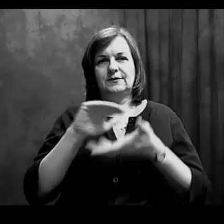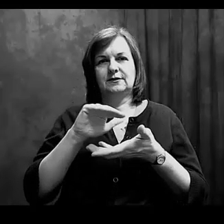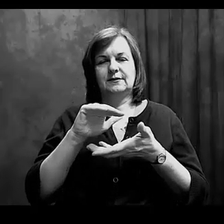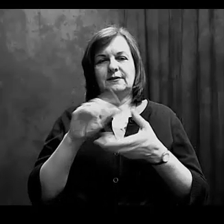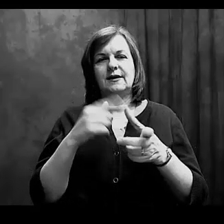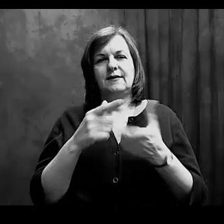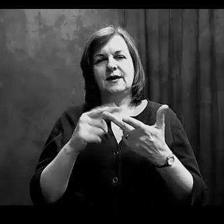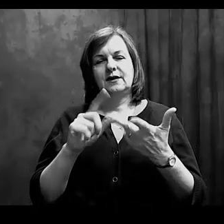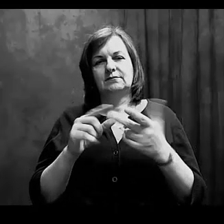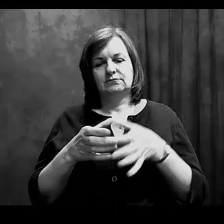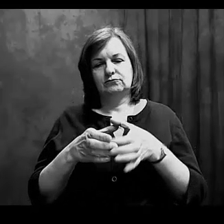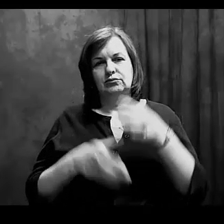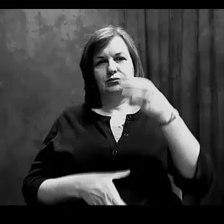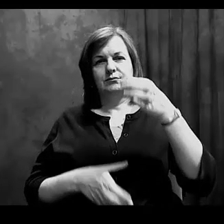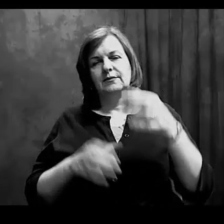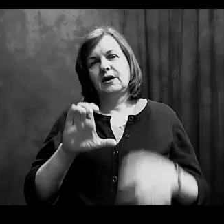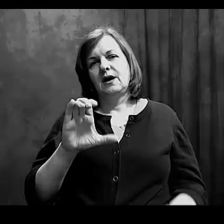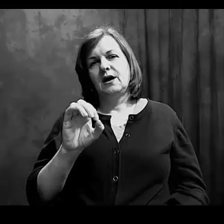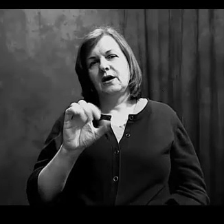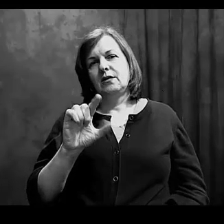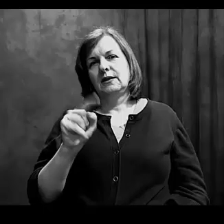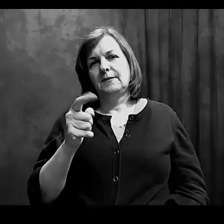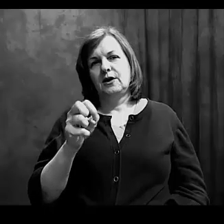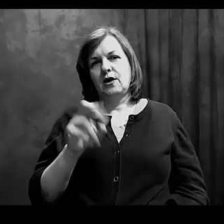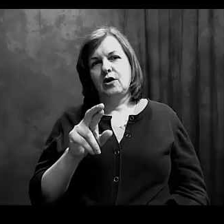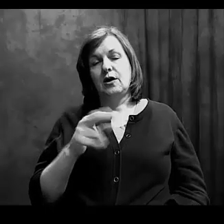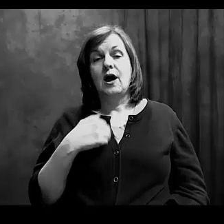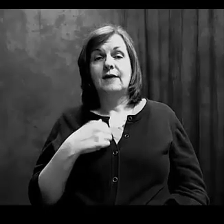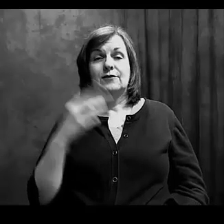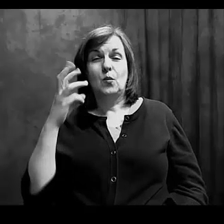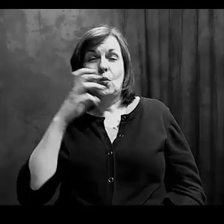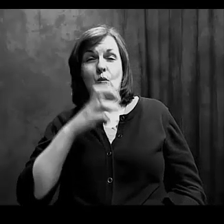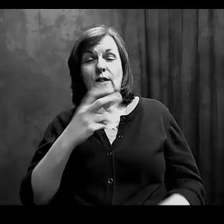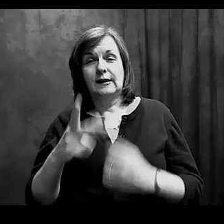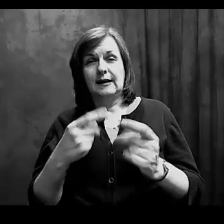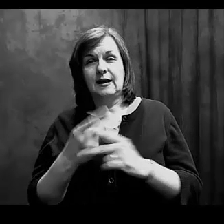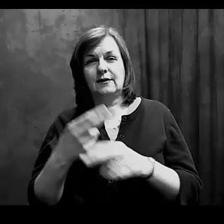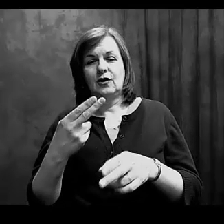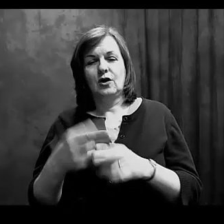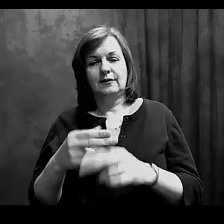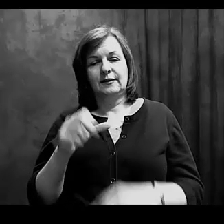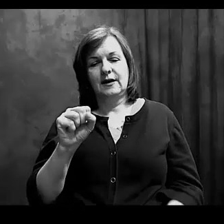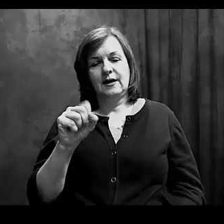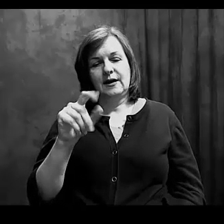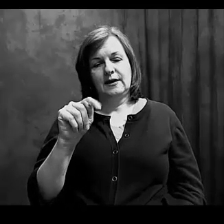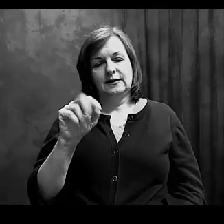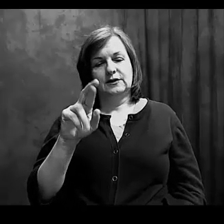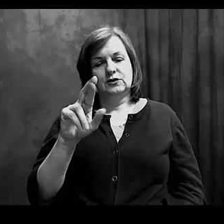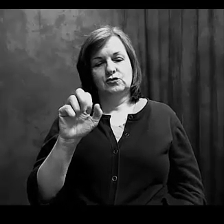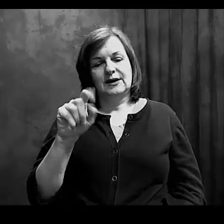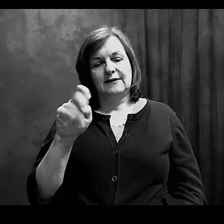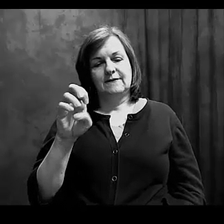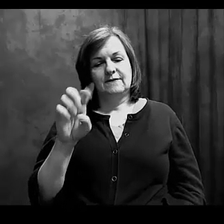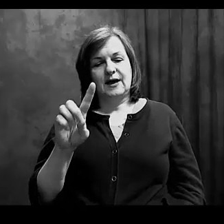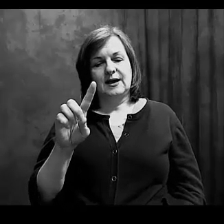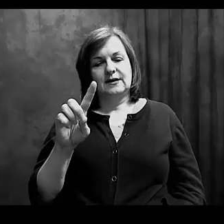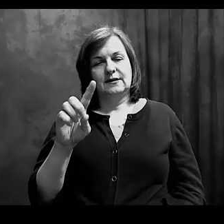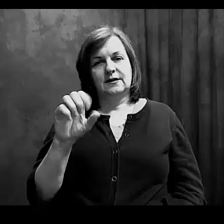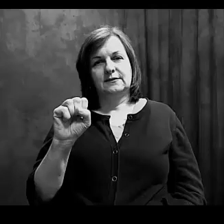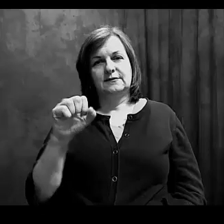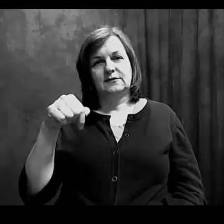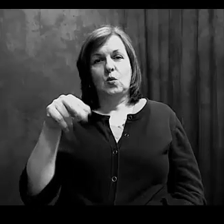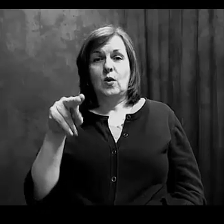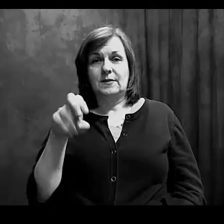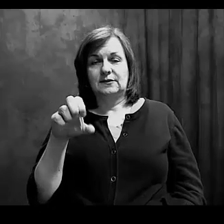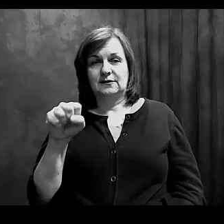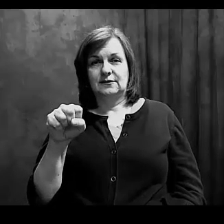cubes. And then the columnar that we mentioned. We've got some weird ones too. We've got something known as stratified squamous. And